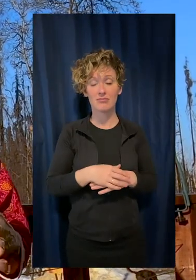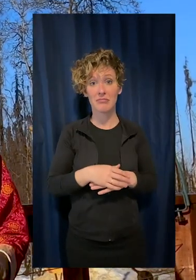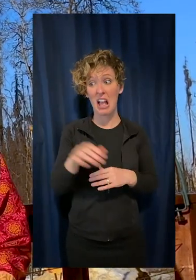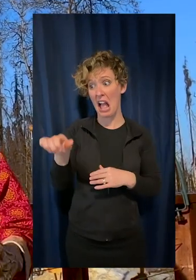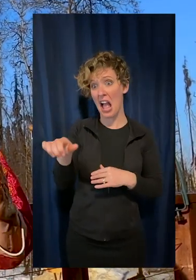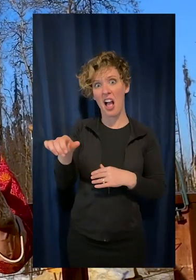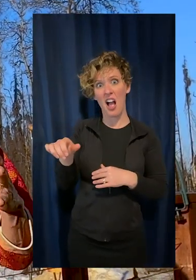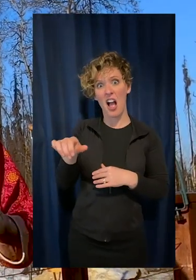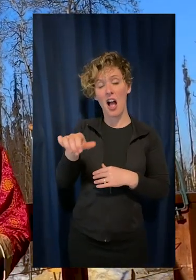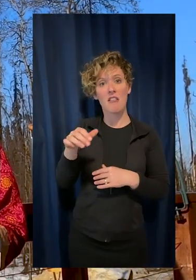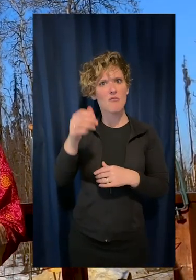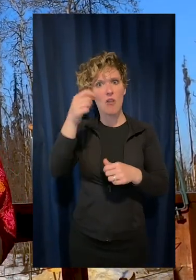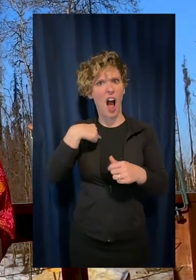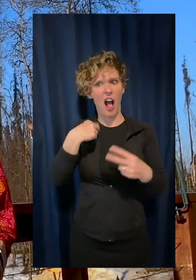distance dog mushing